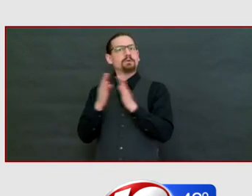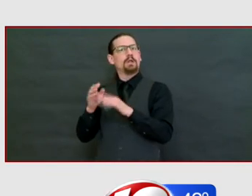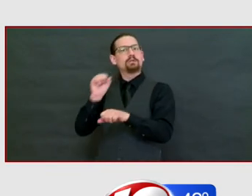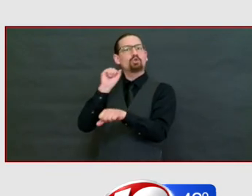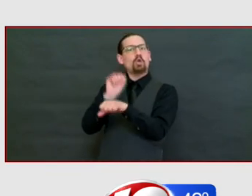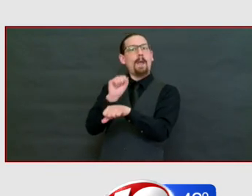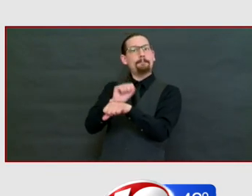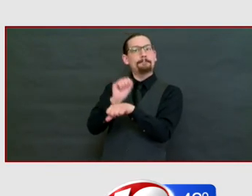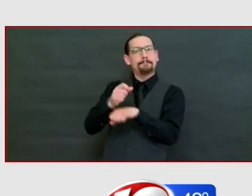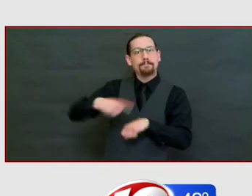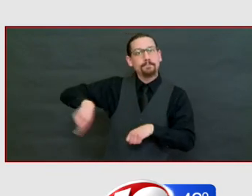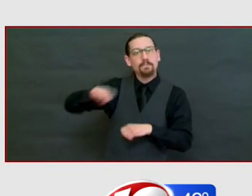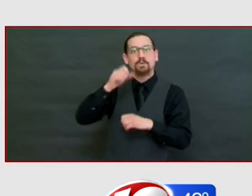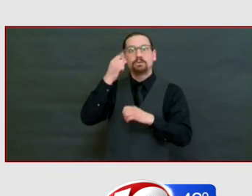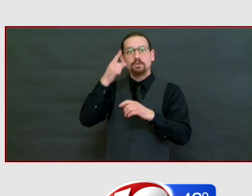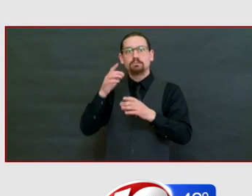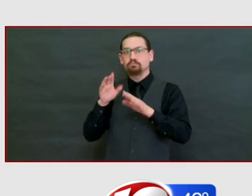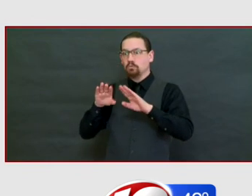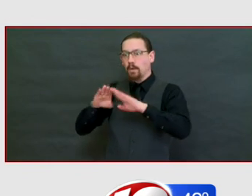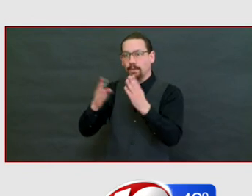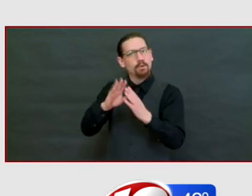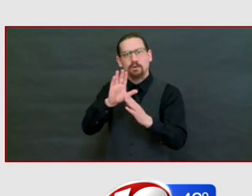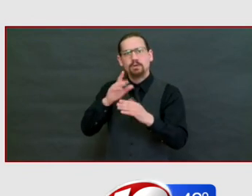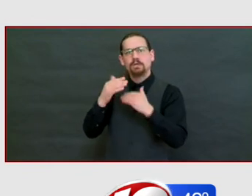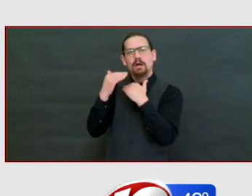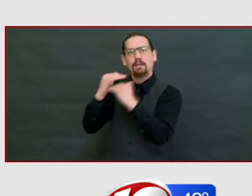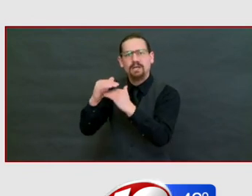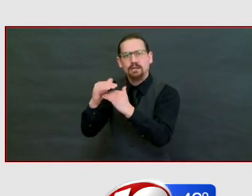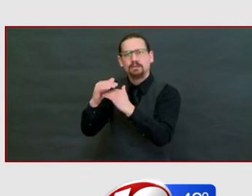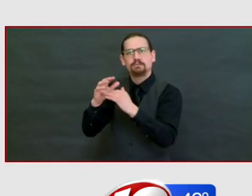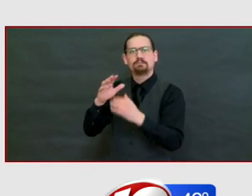social gatherings from 5 to 10 people.